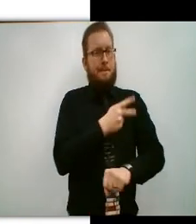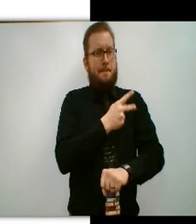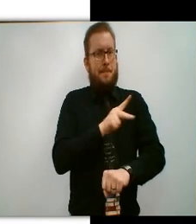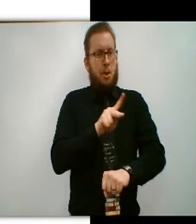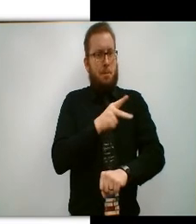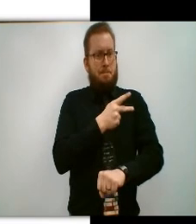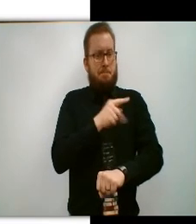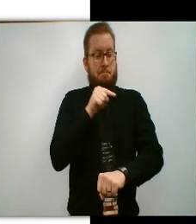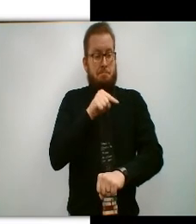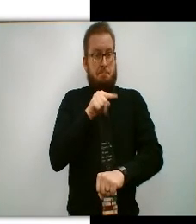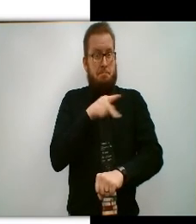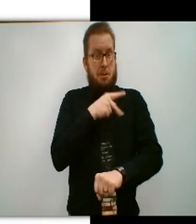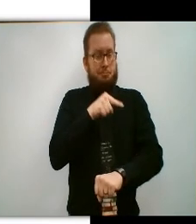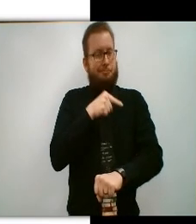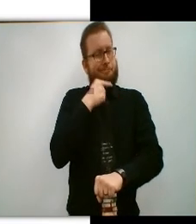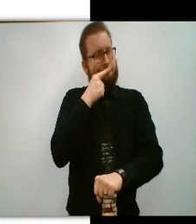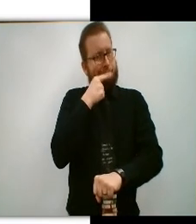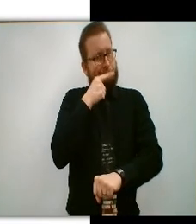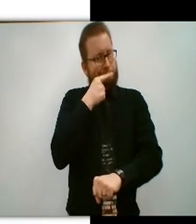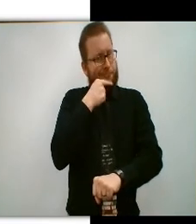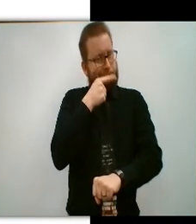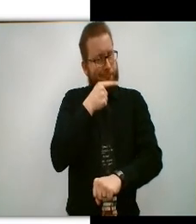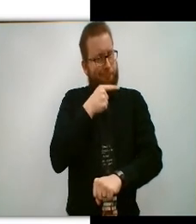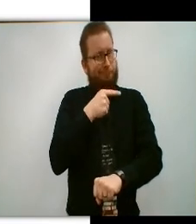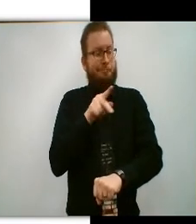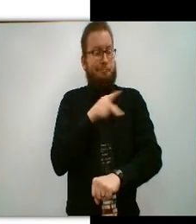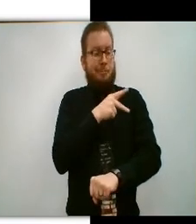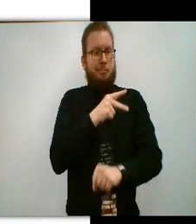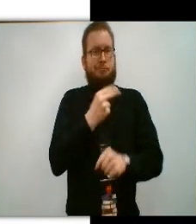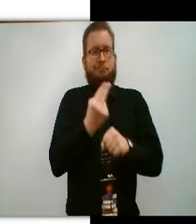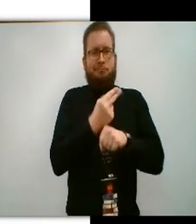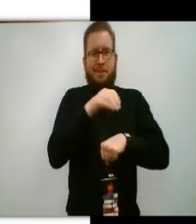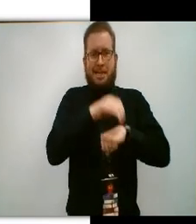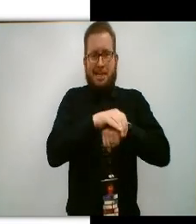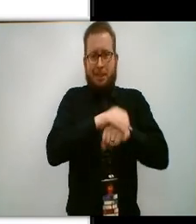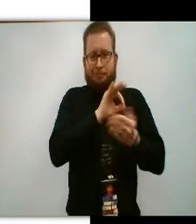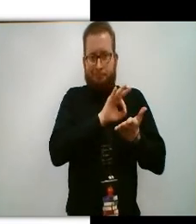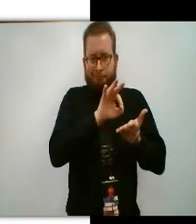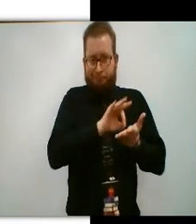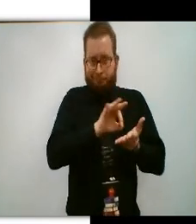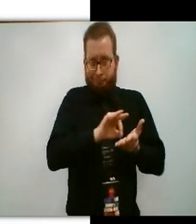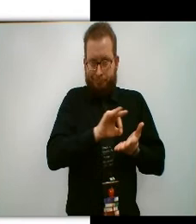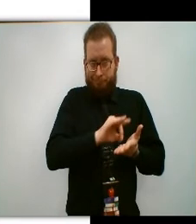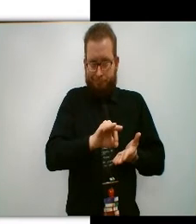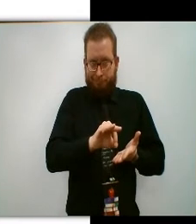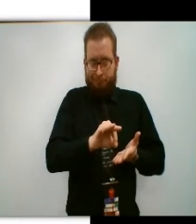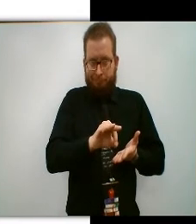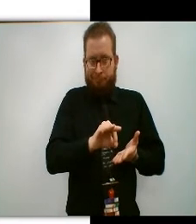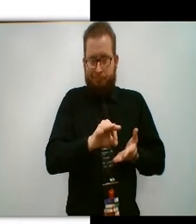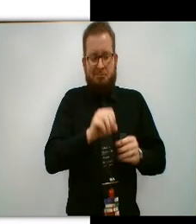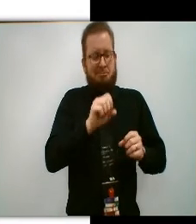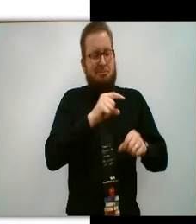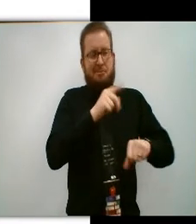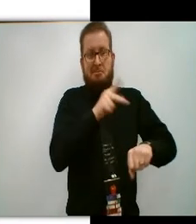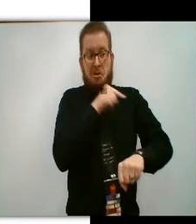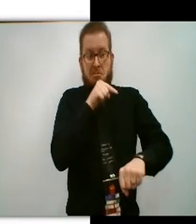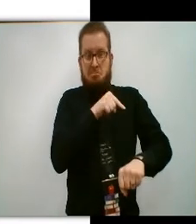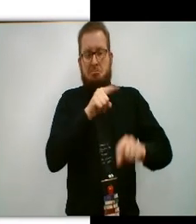poetry is different from regular poetry. This type of poetry is hearing, using English